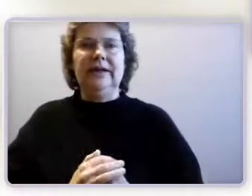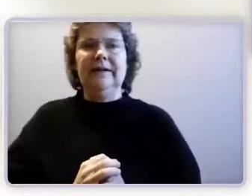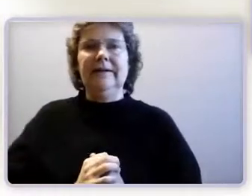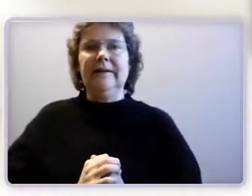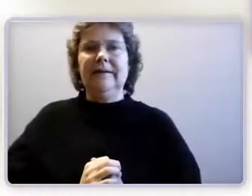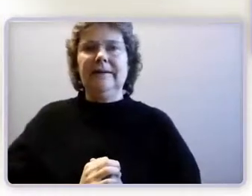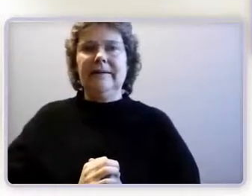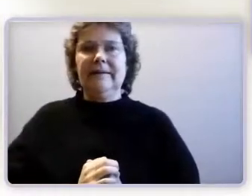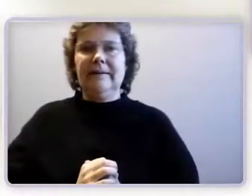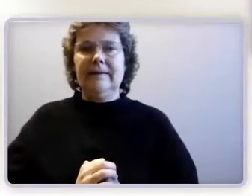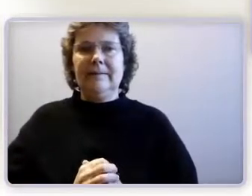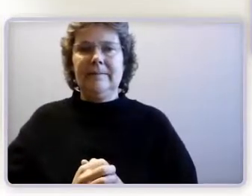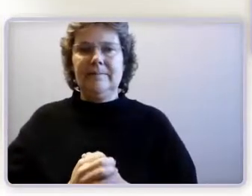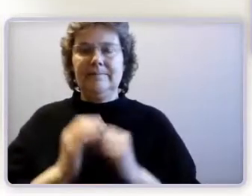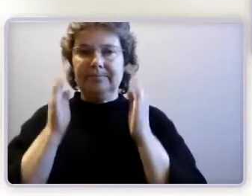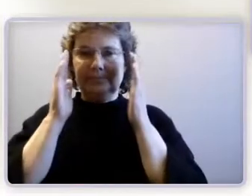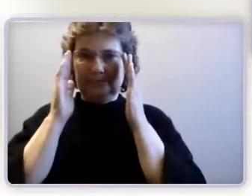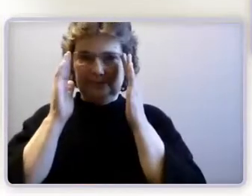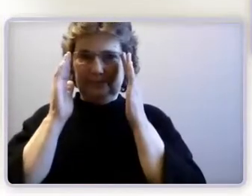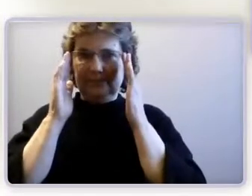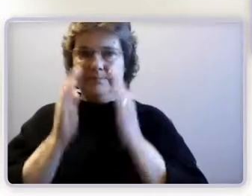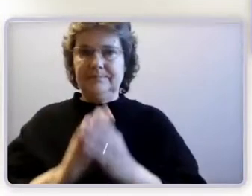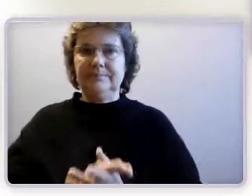never ceded.